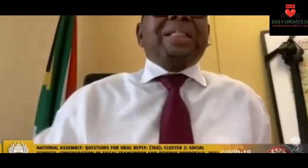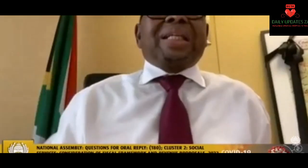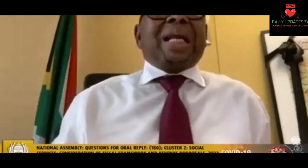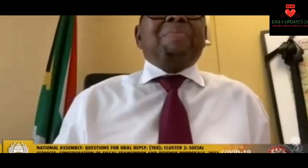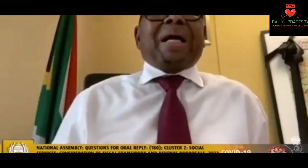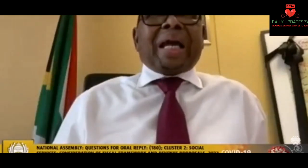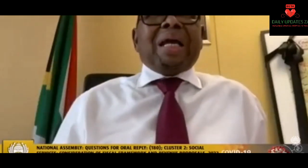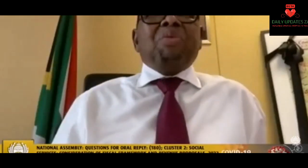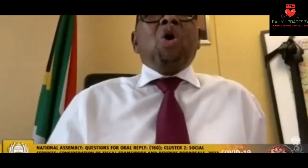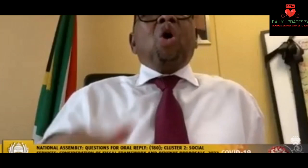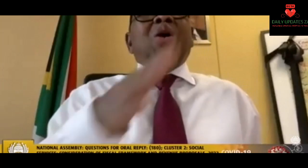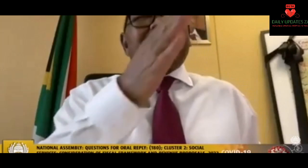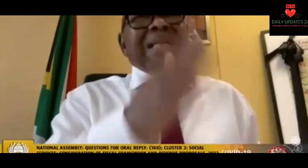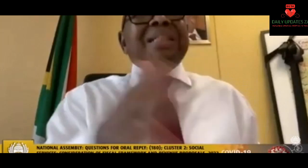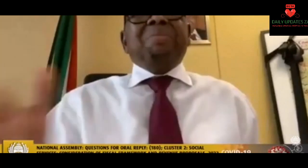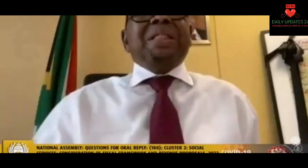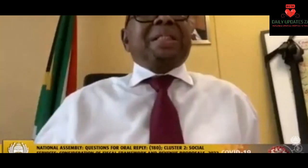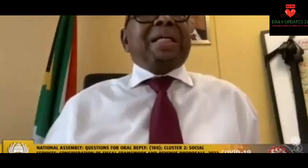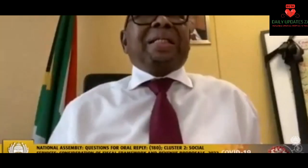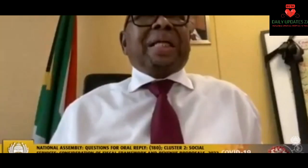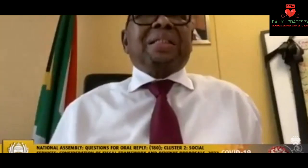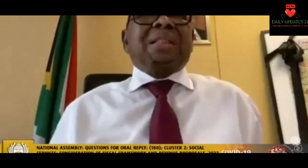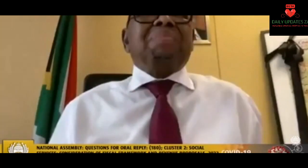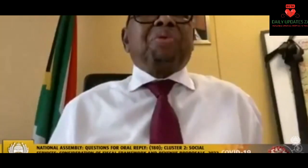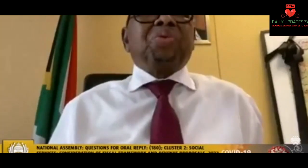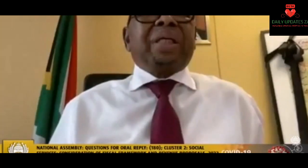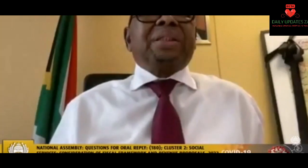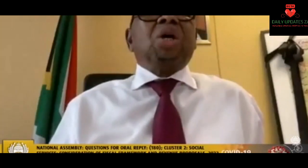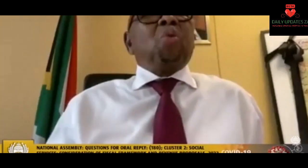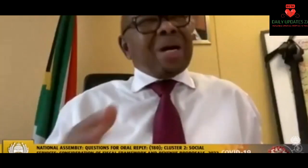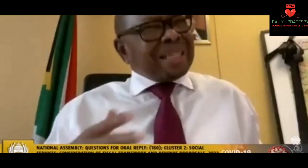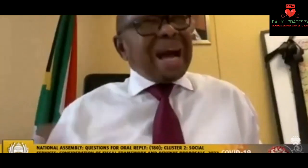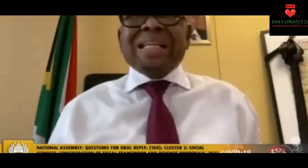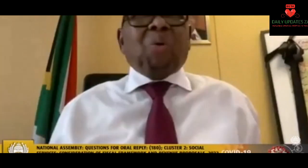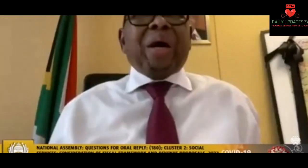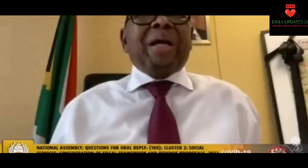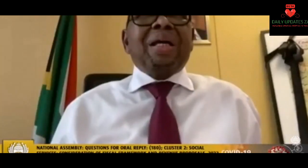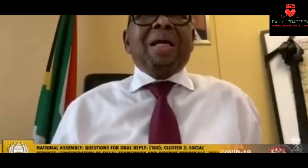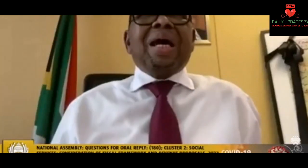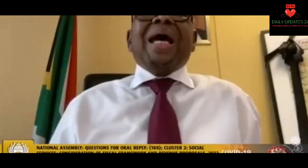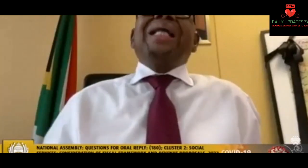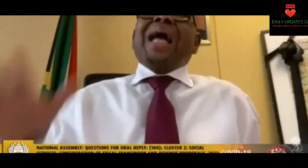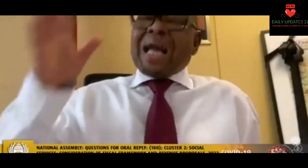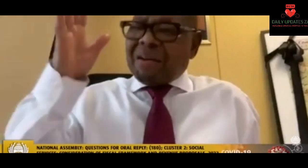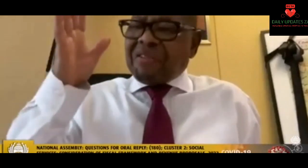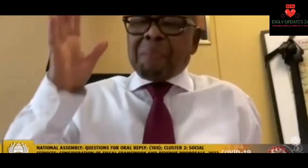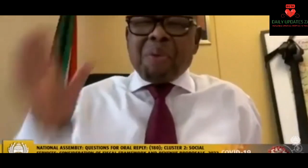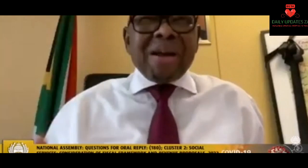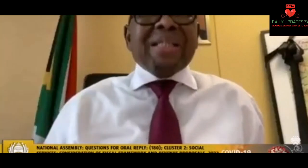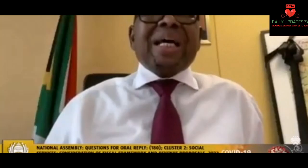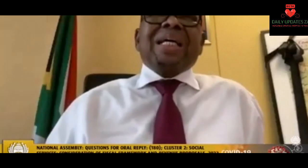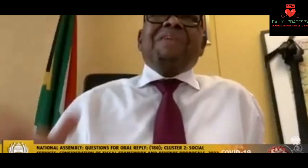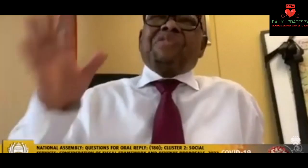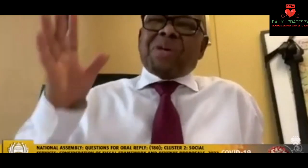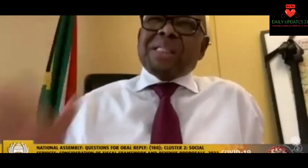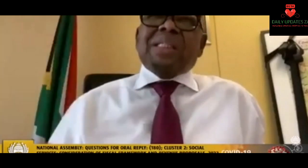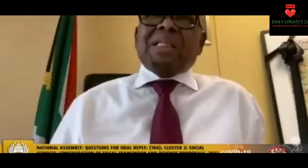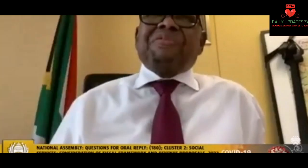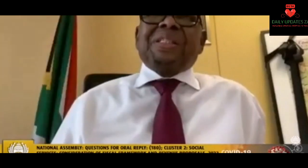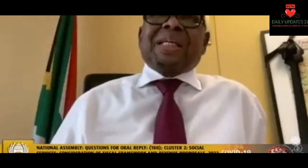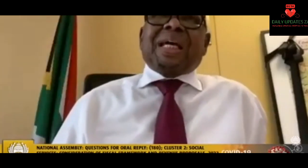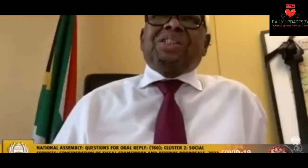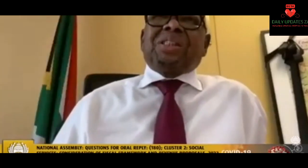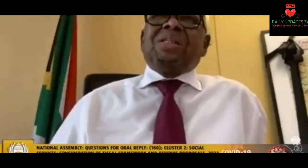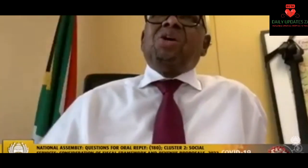the audit disclaimer came, already the ministerial task team process was underway. And I have appointed a